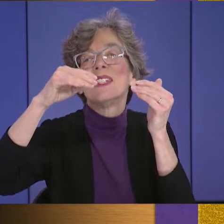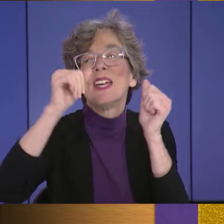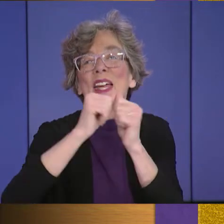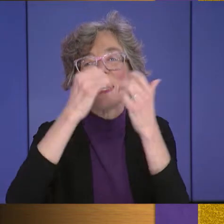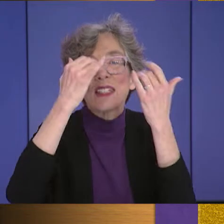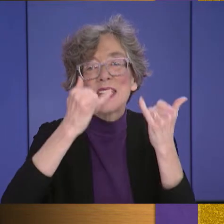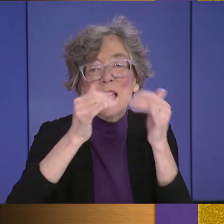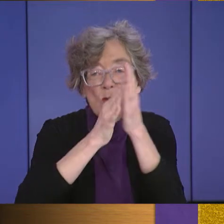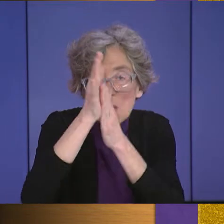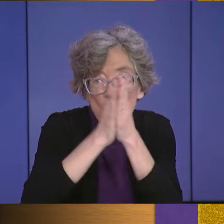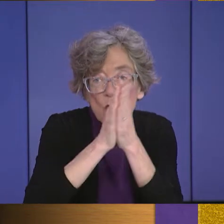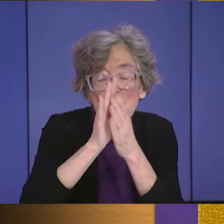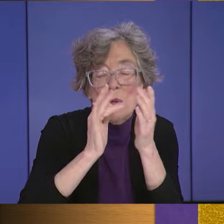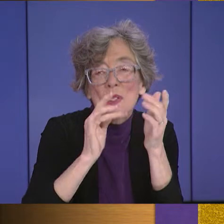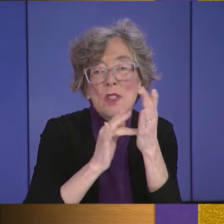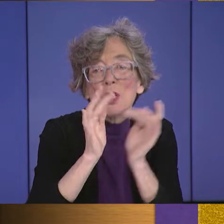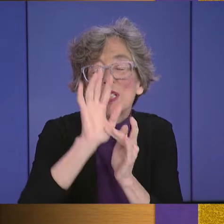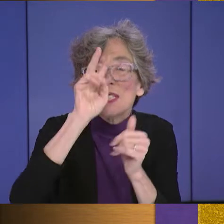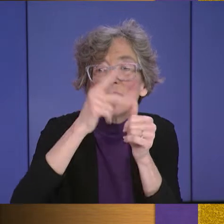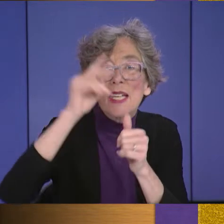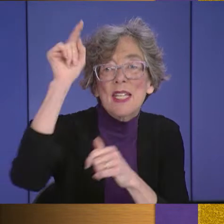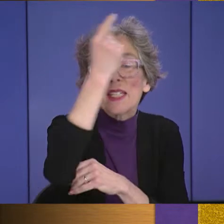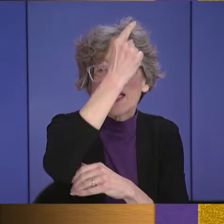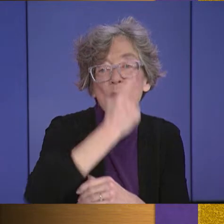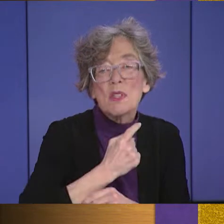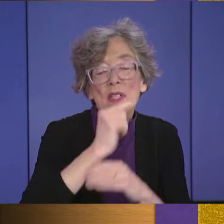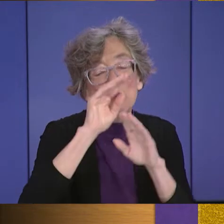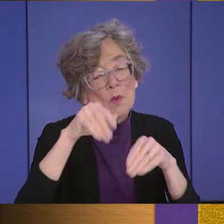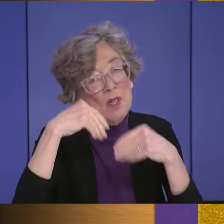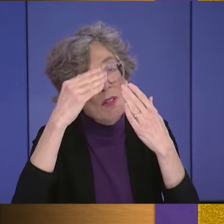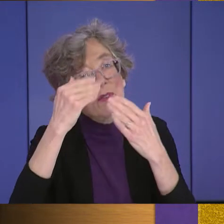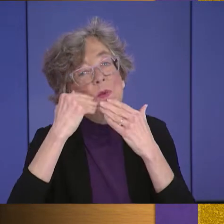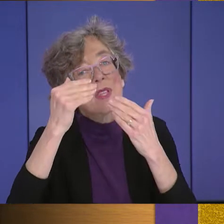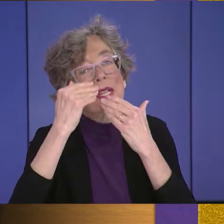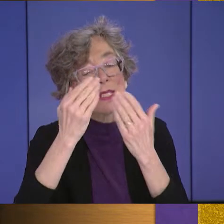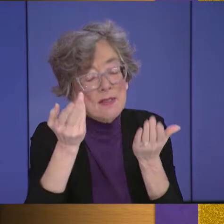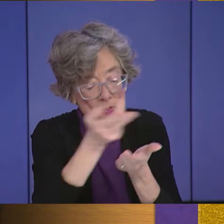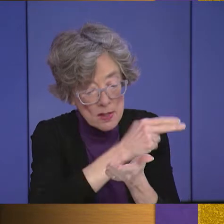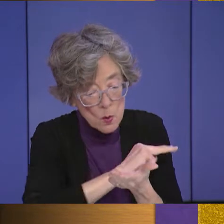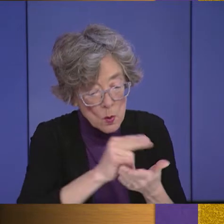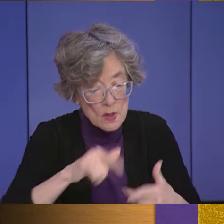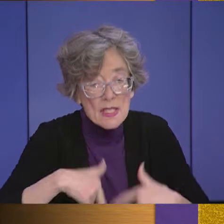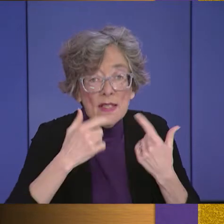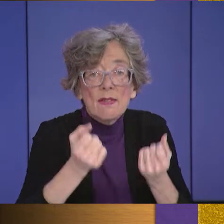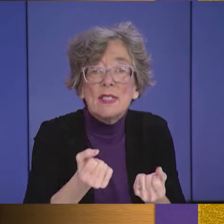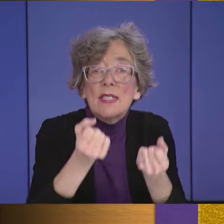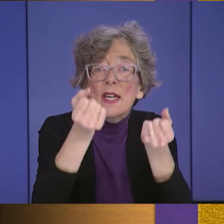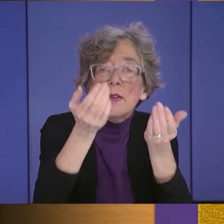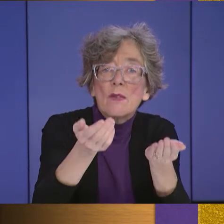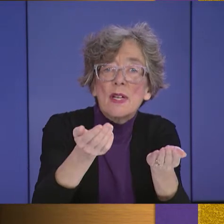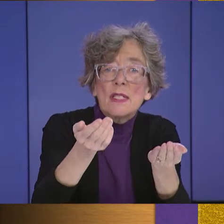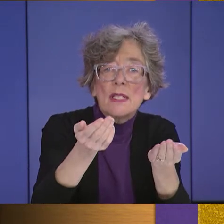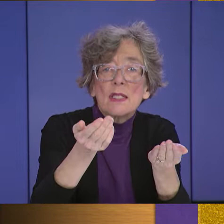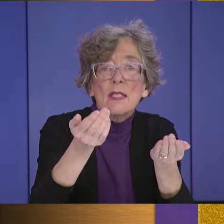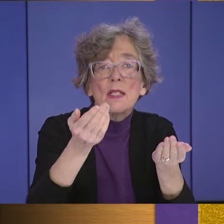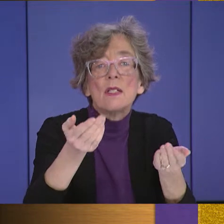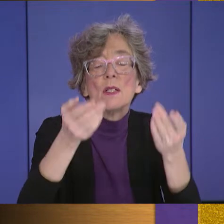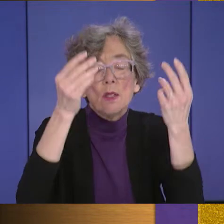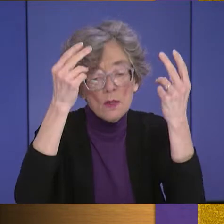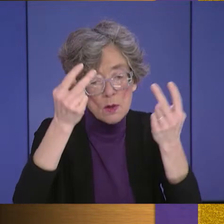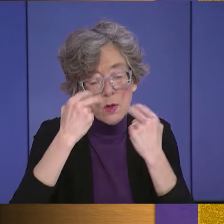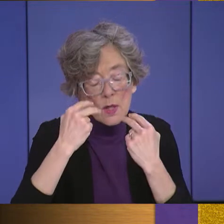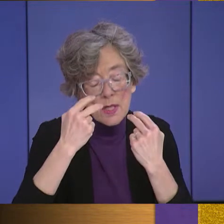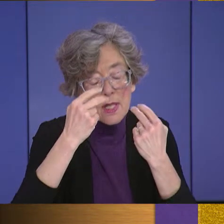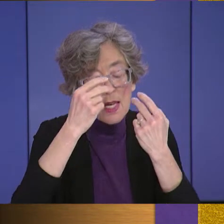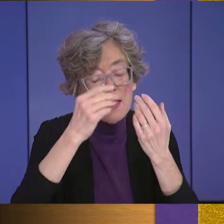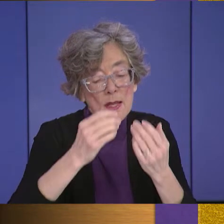as we look forward to his second coming, we offer you in thanksgiving this holy and living sacrifice. Look, we pray upon the